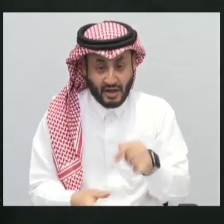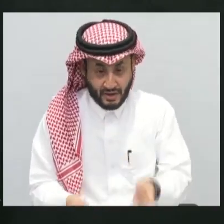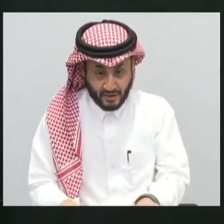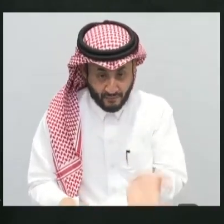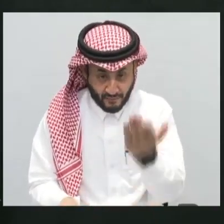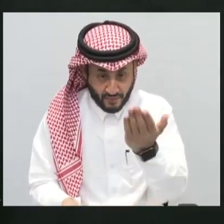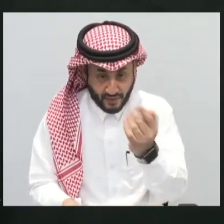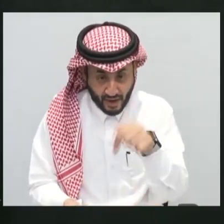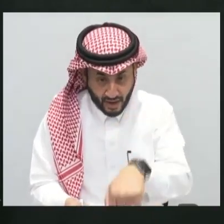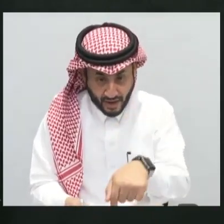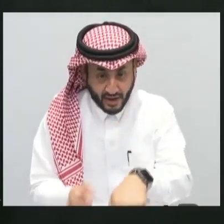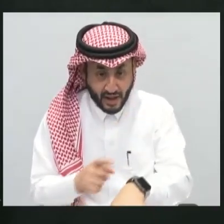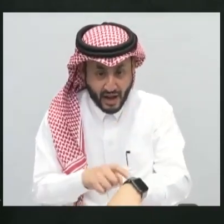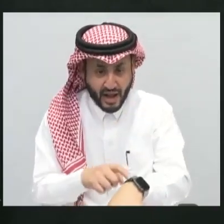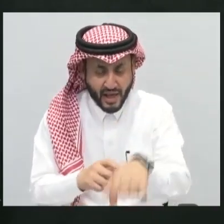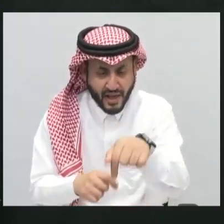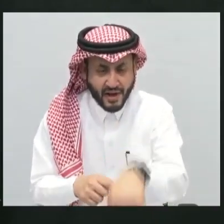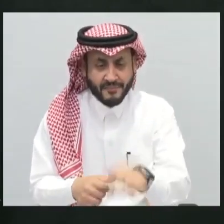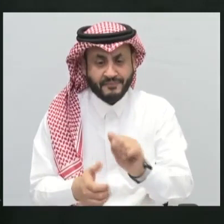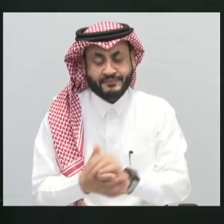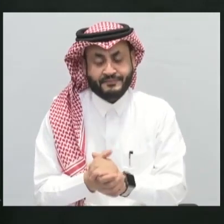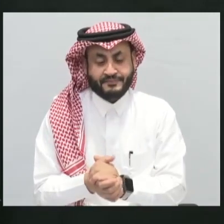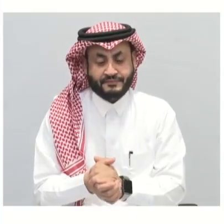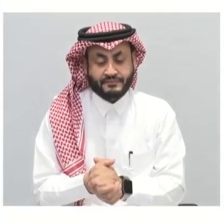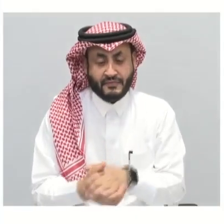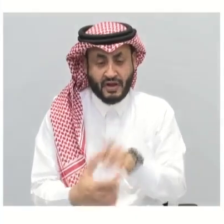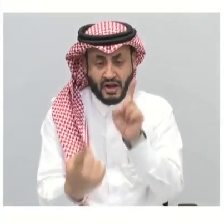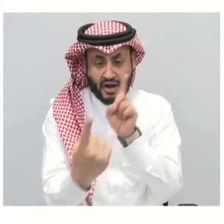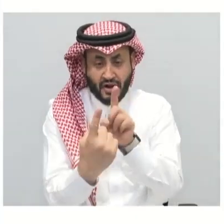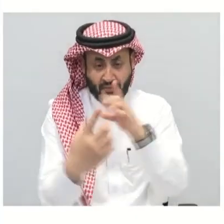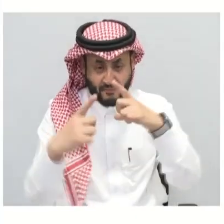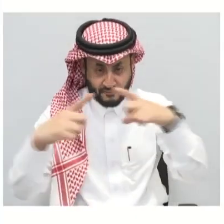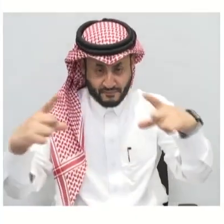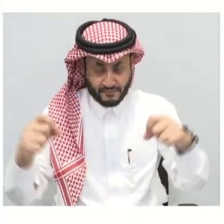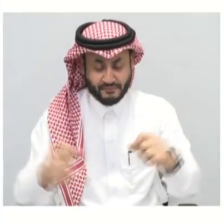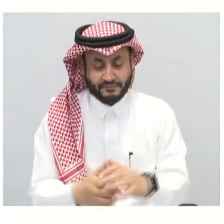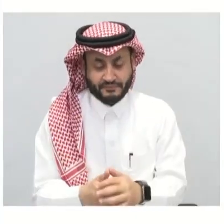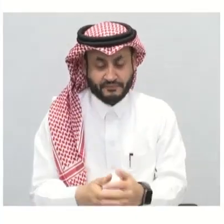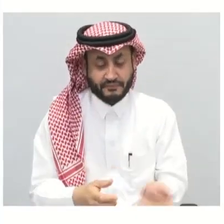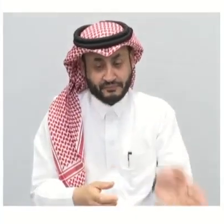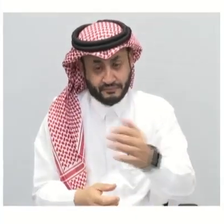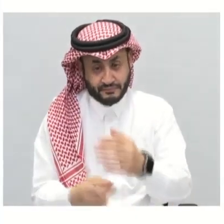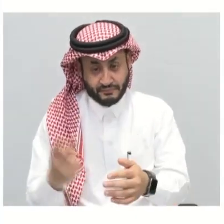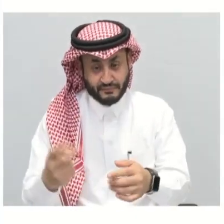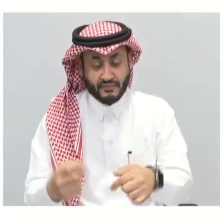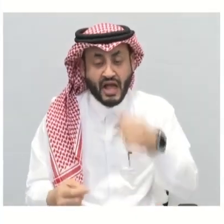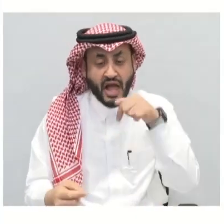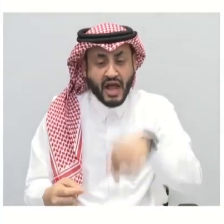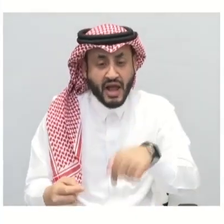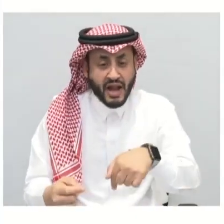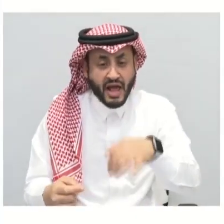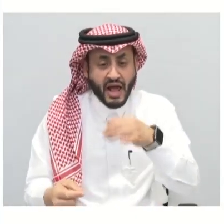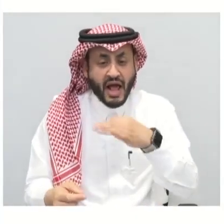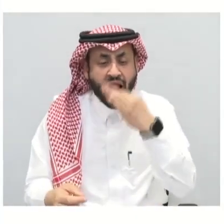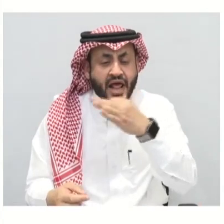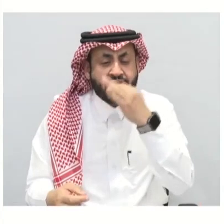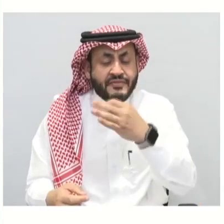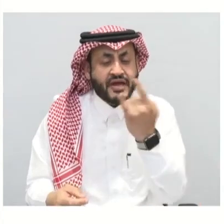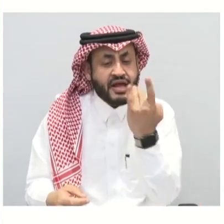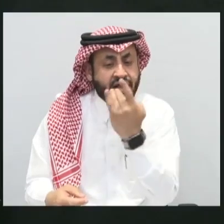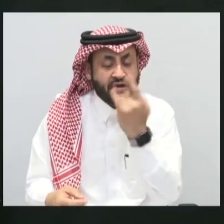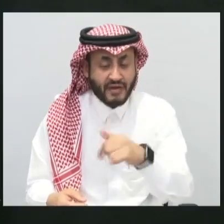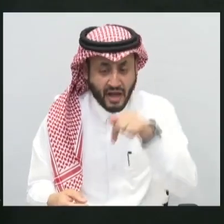standing in front of this screen. Also, right now, I am speaking English.